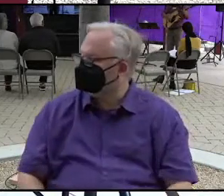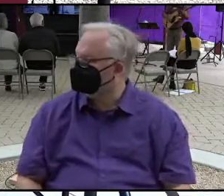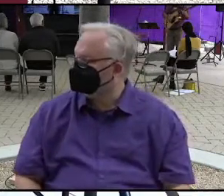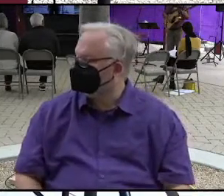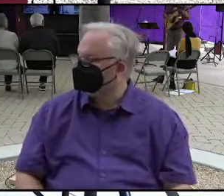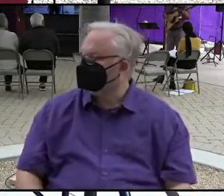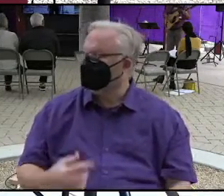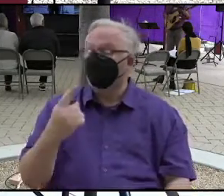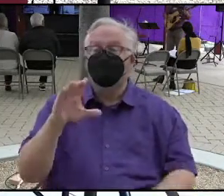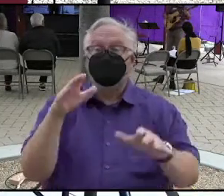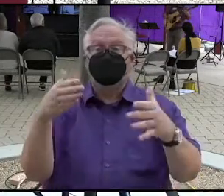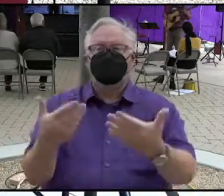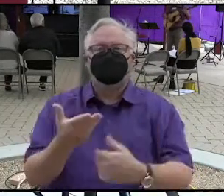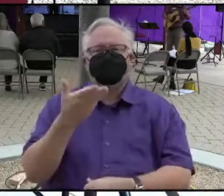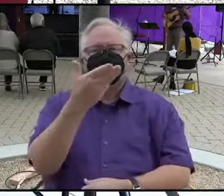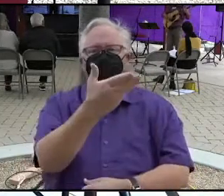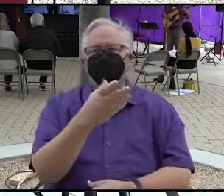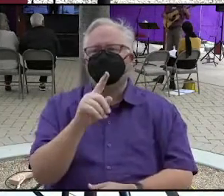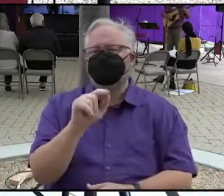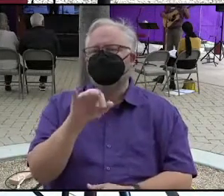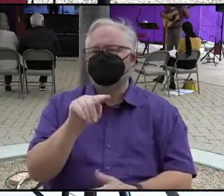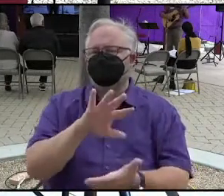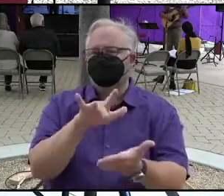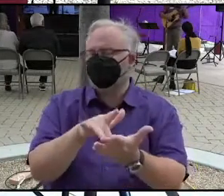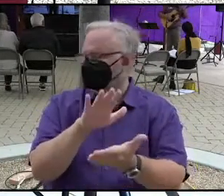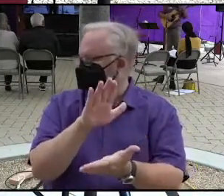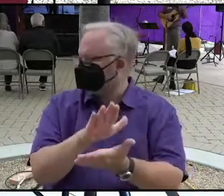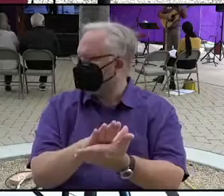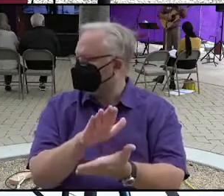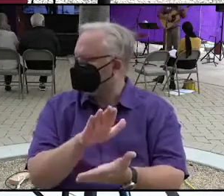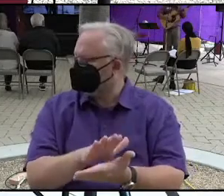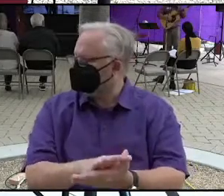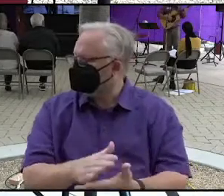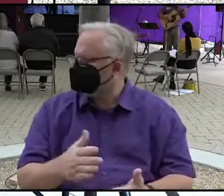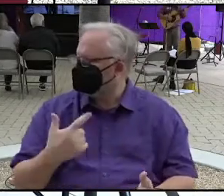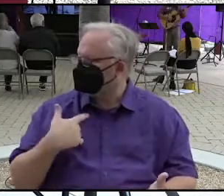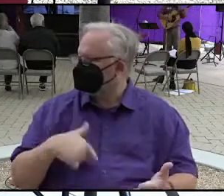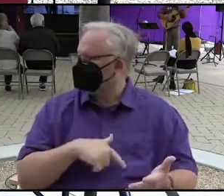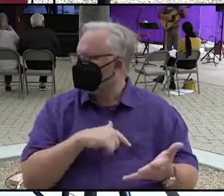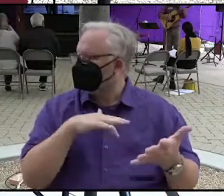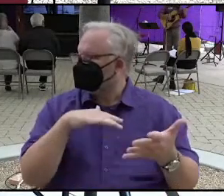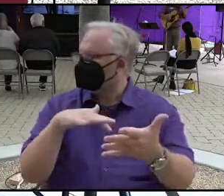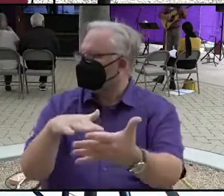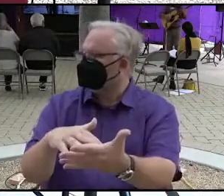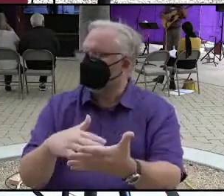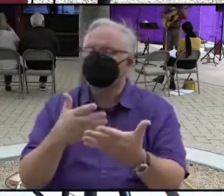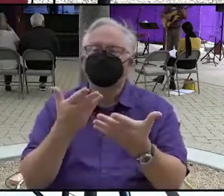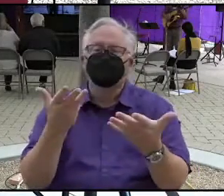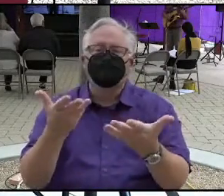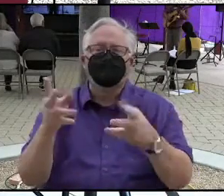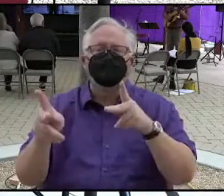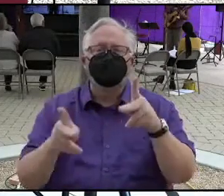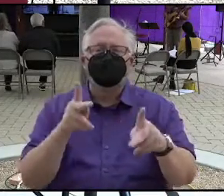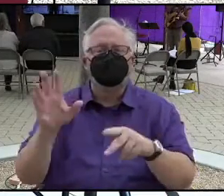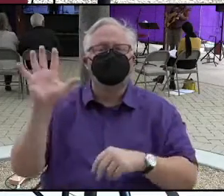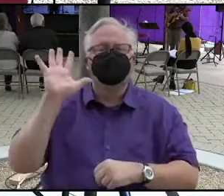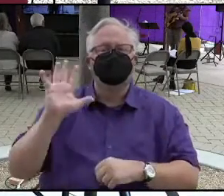In one class at Taft Junior High, we study what people have